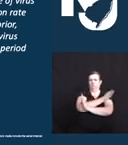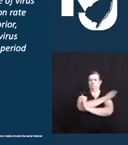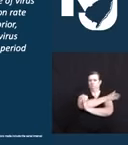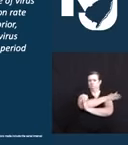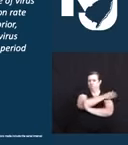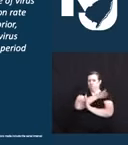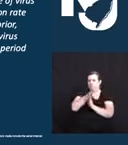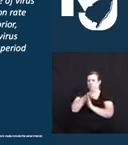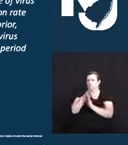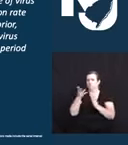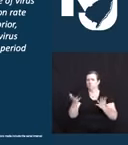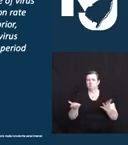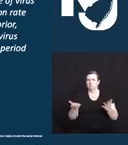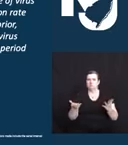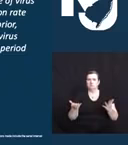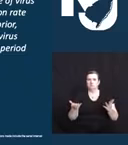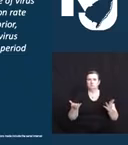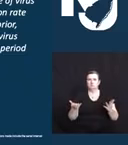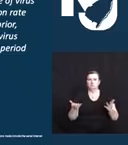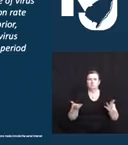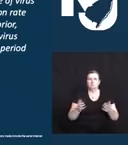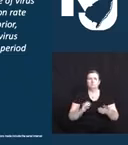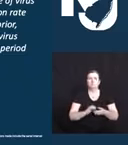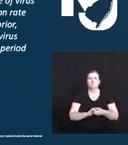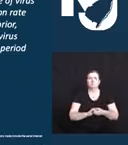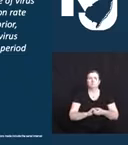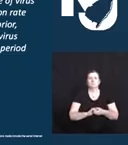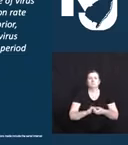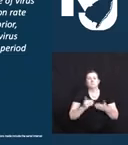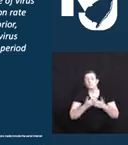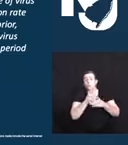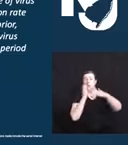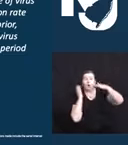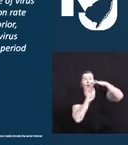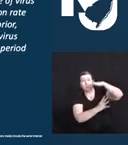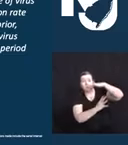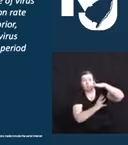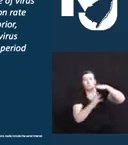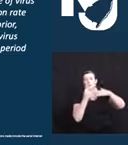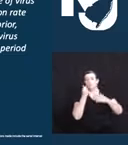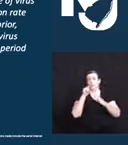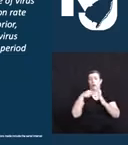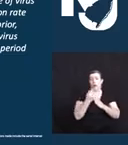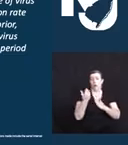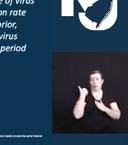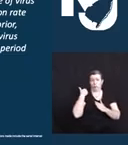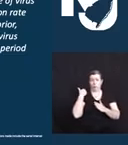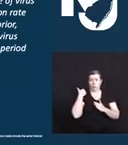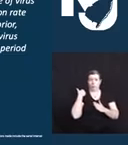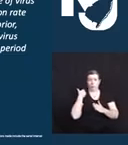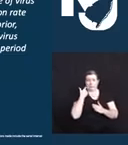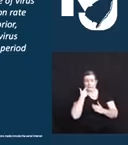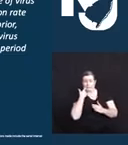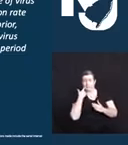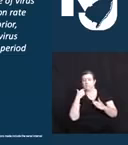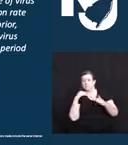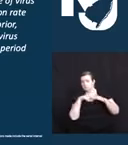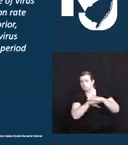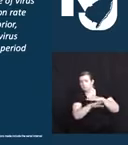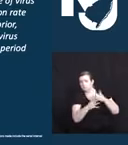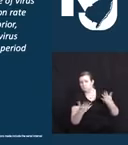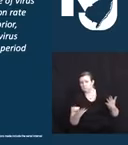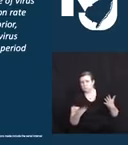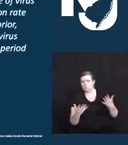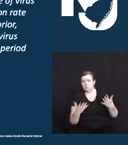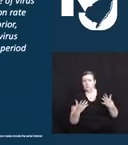new hospitalizations are literally over the past 24 hours. So those are literally in the here and now. And so,